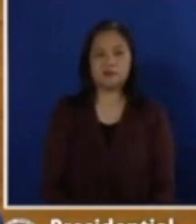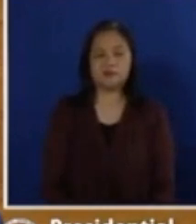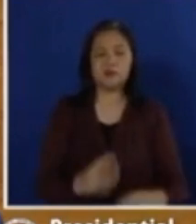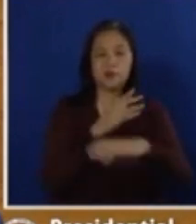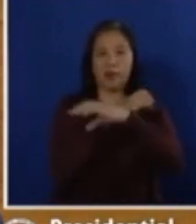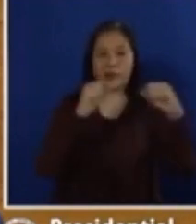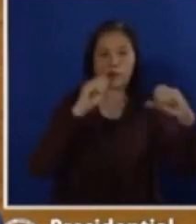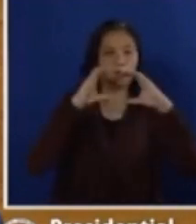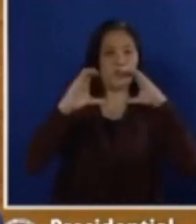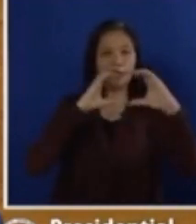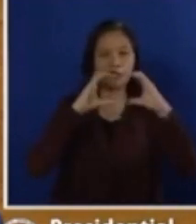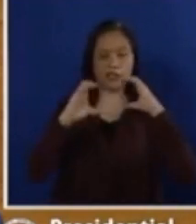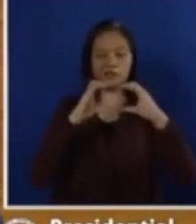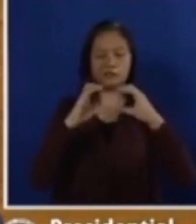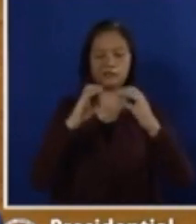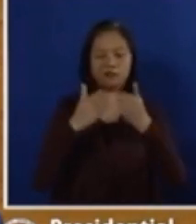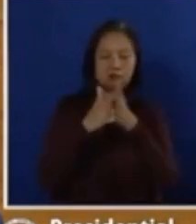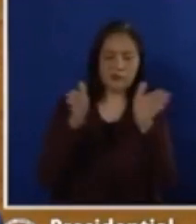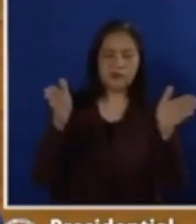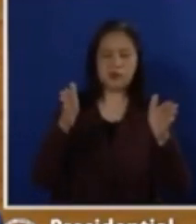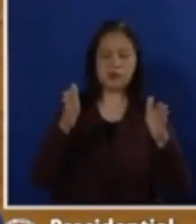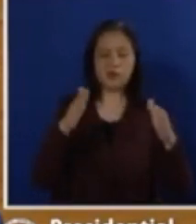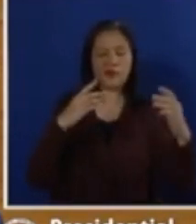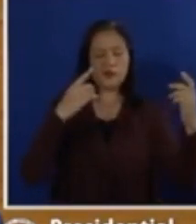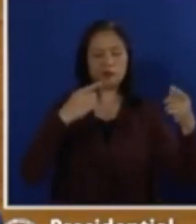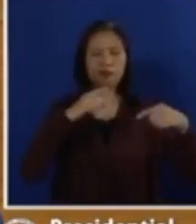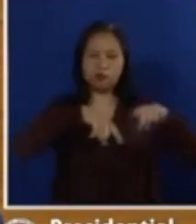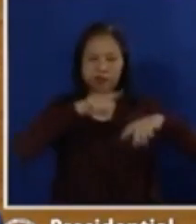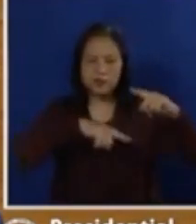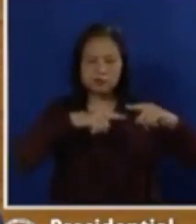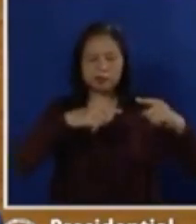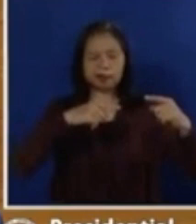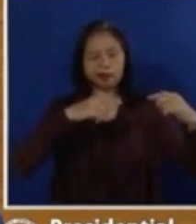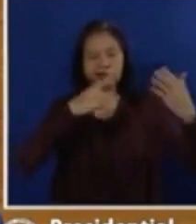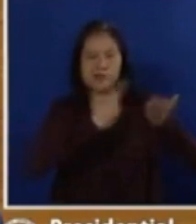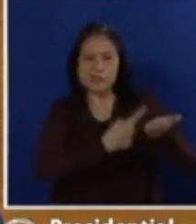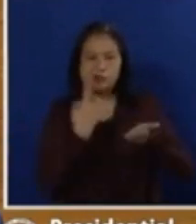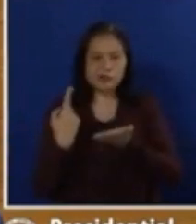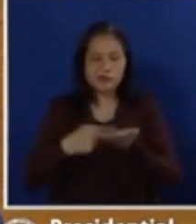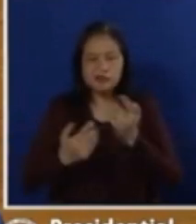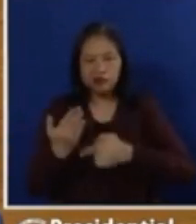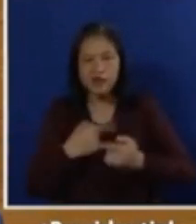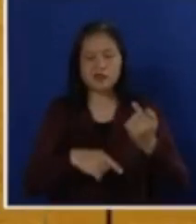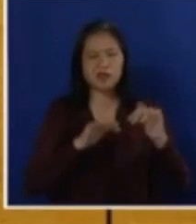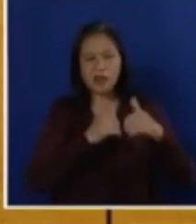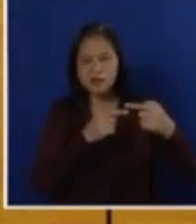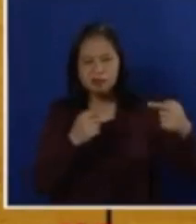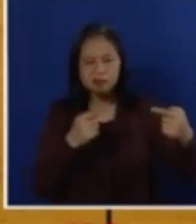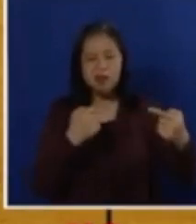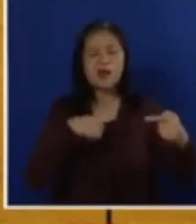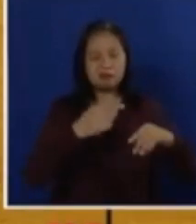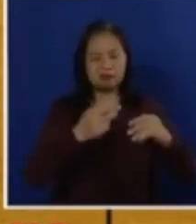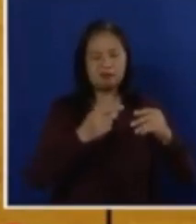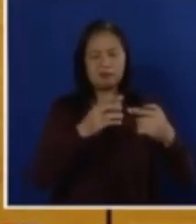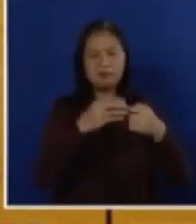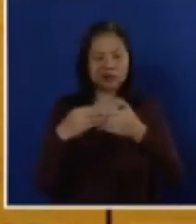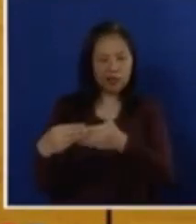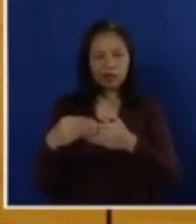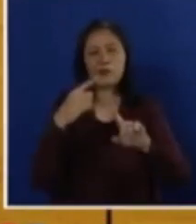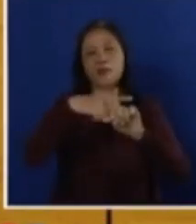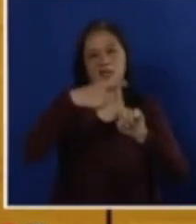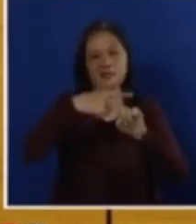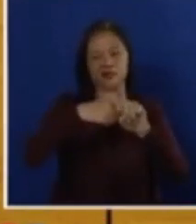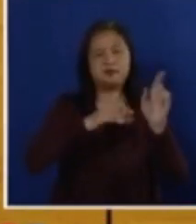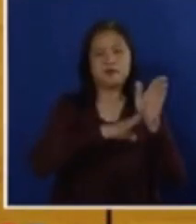of communication and amicably managing differences have led to positive development that include